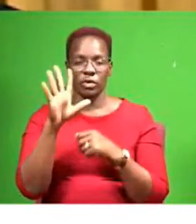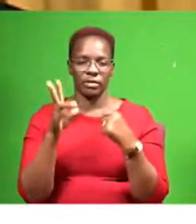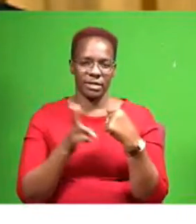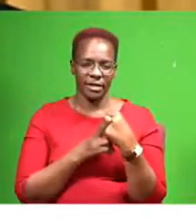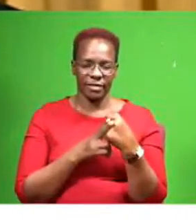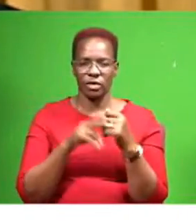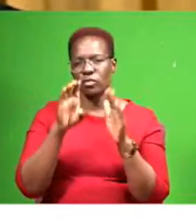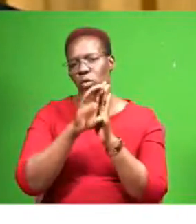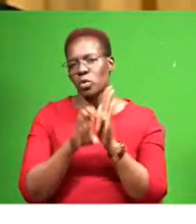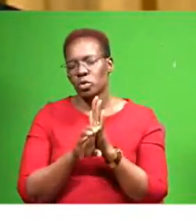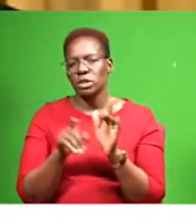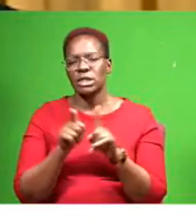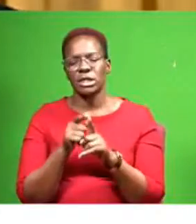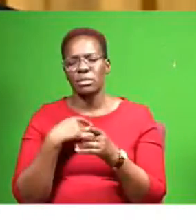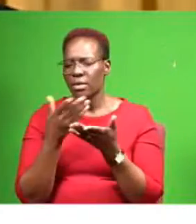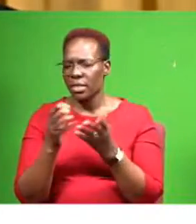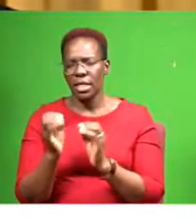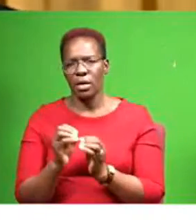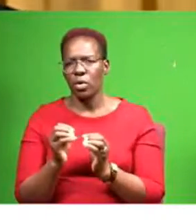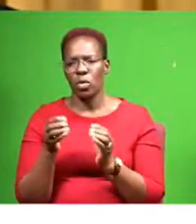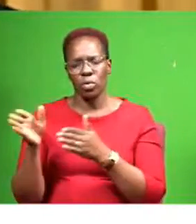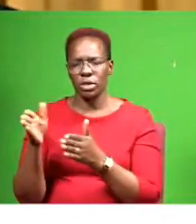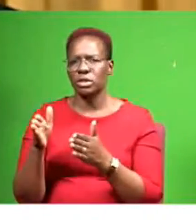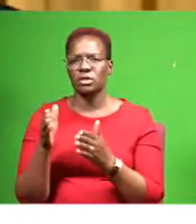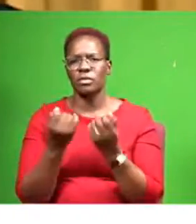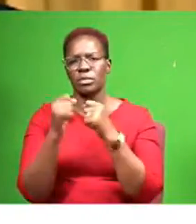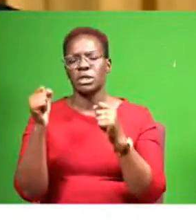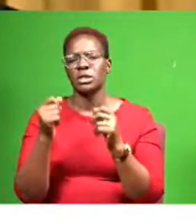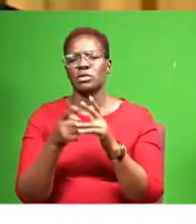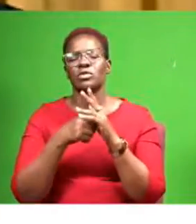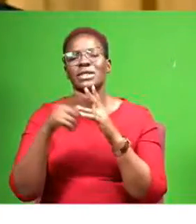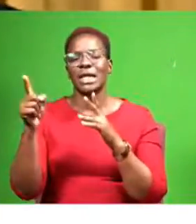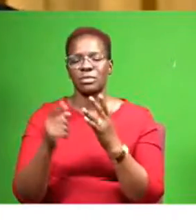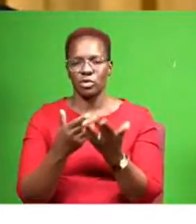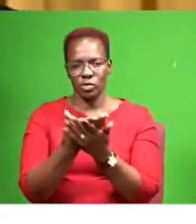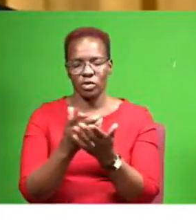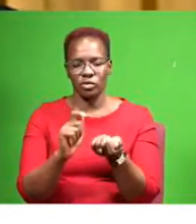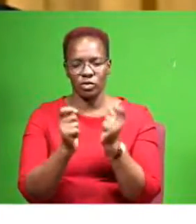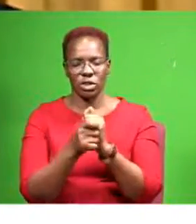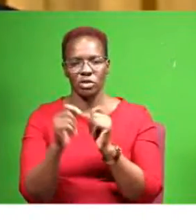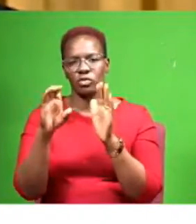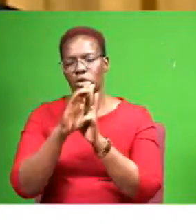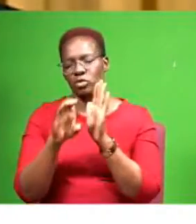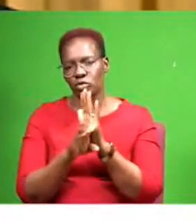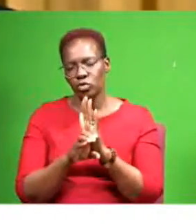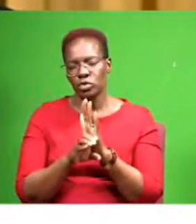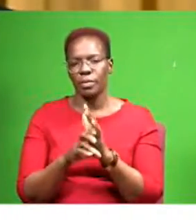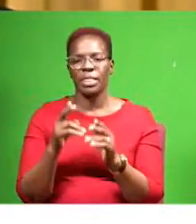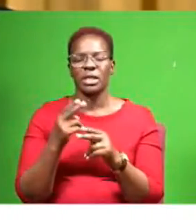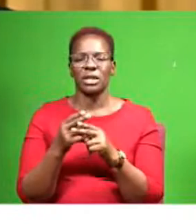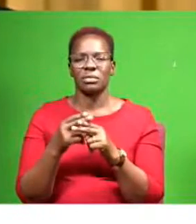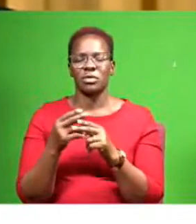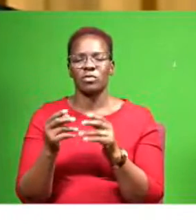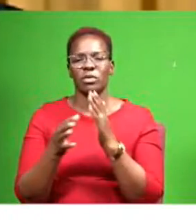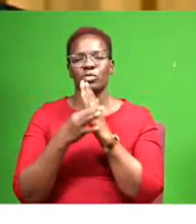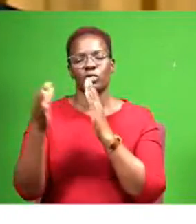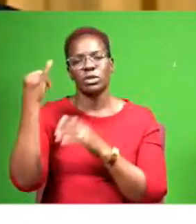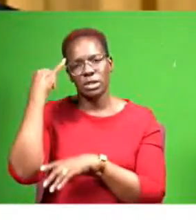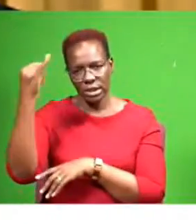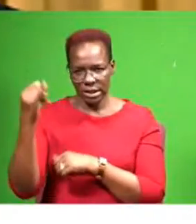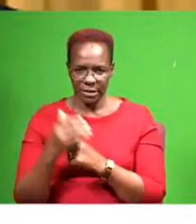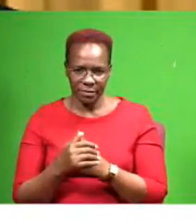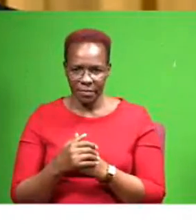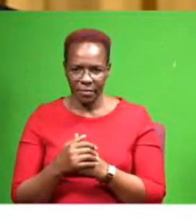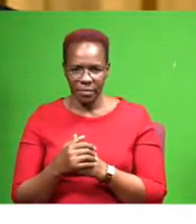Constitution, and there is no provision for the President to initiate proposals for amendment of the Constitution in the name of a popular initiative. While